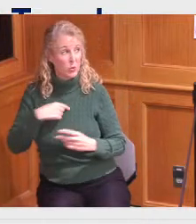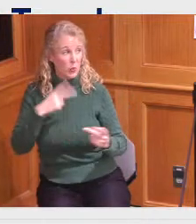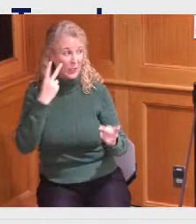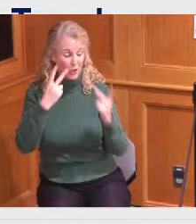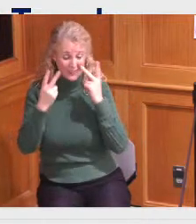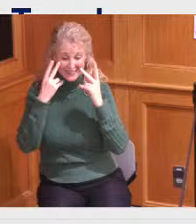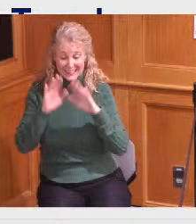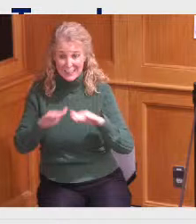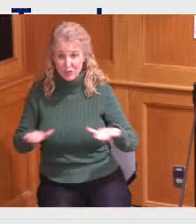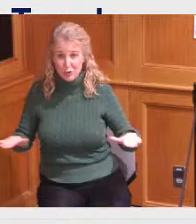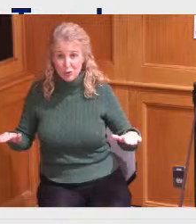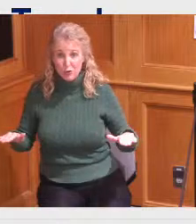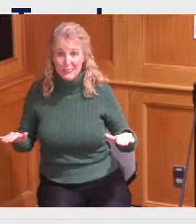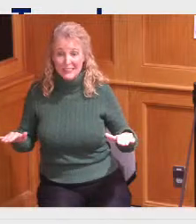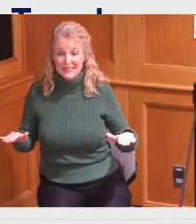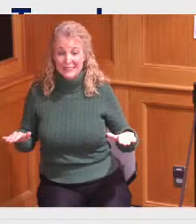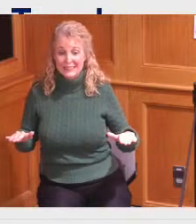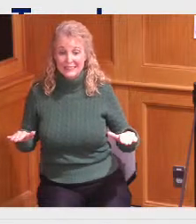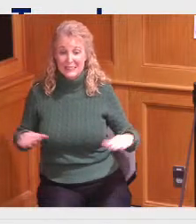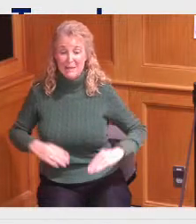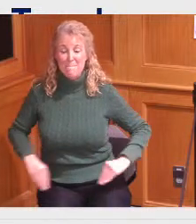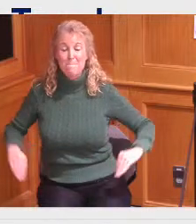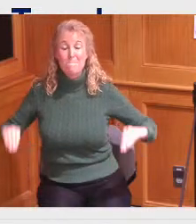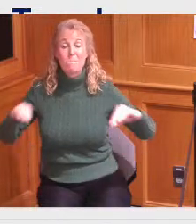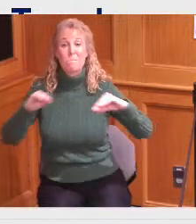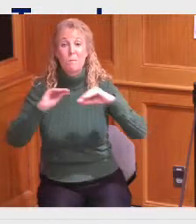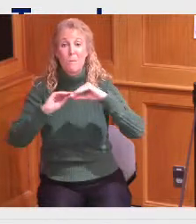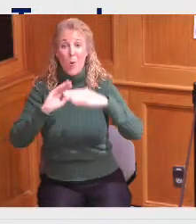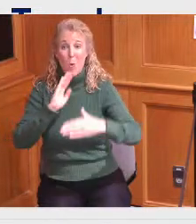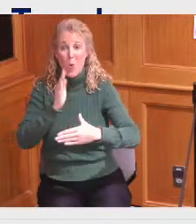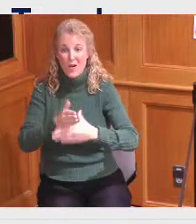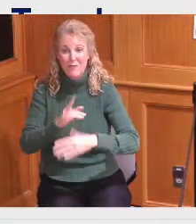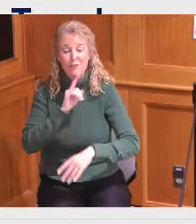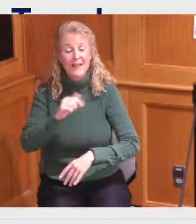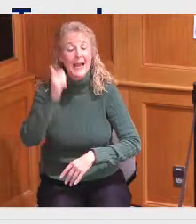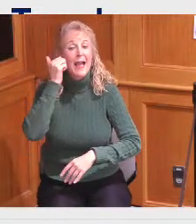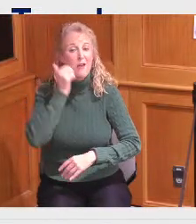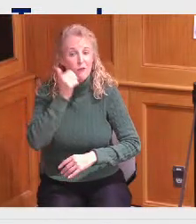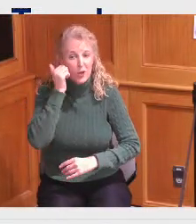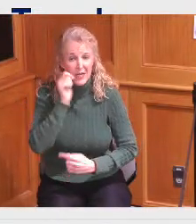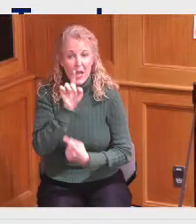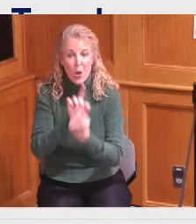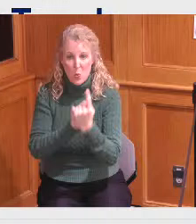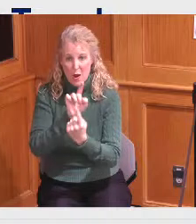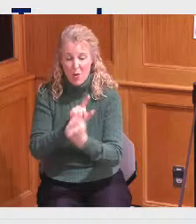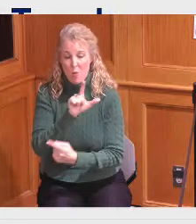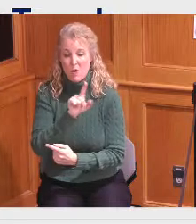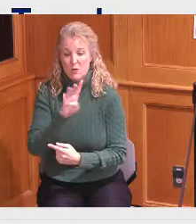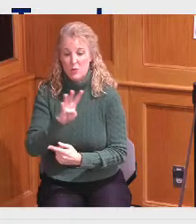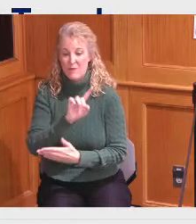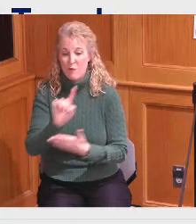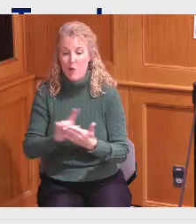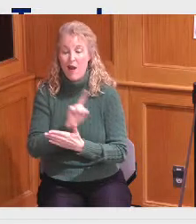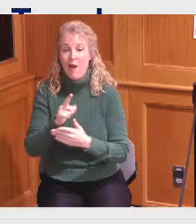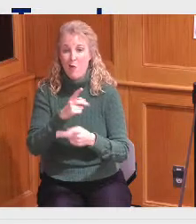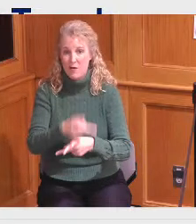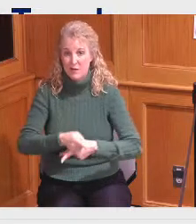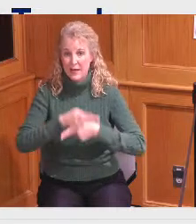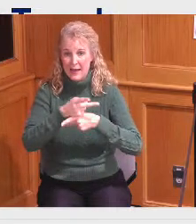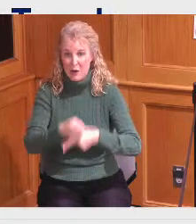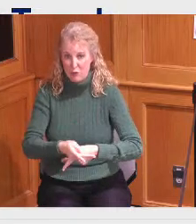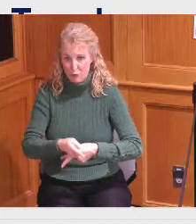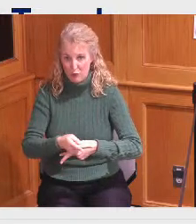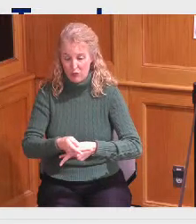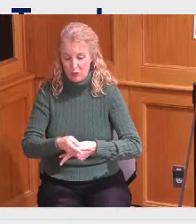require a lot more intervention, day-to-day intervention, 24-hour care.